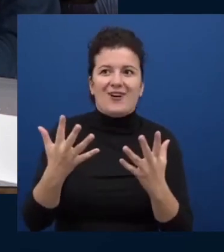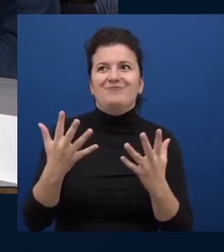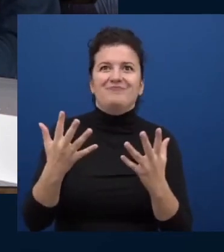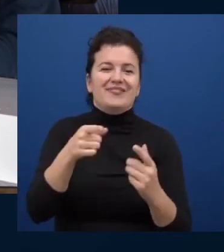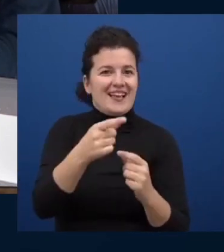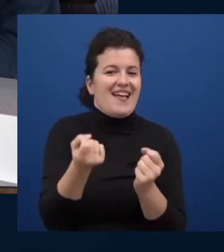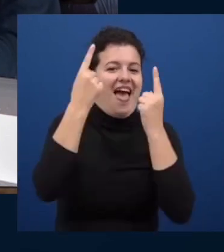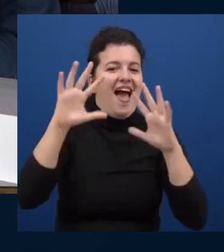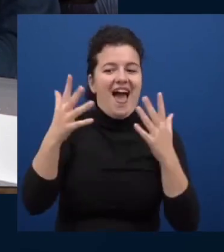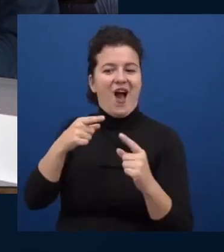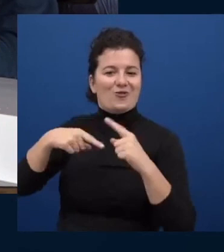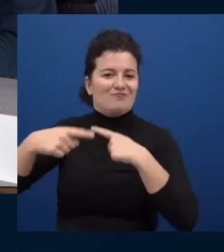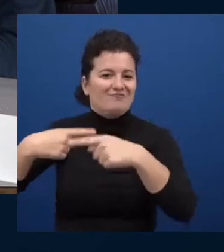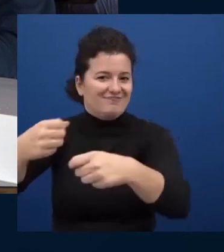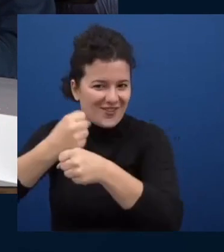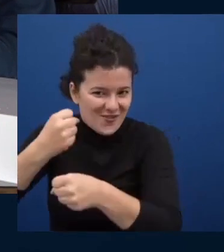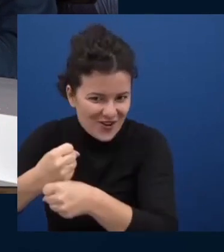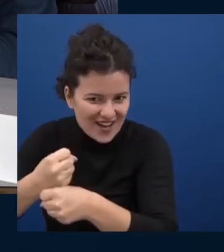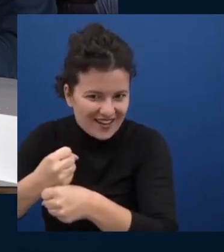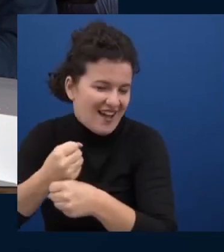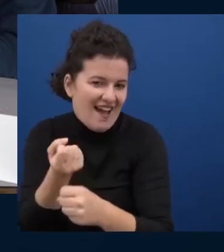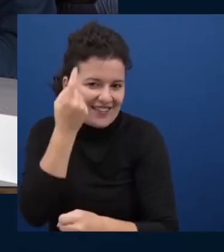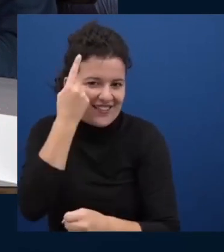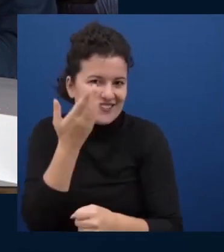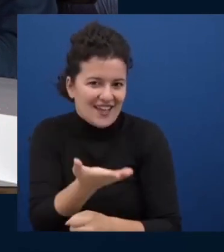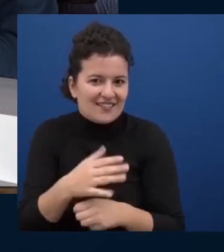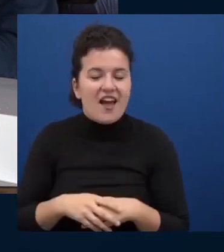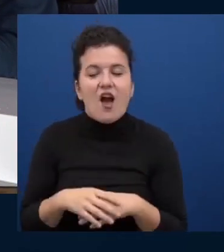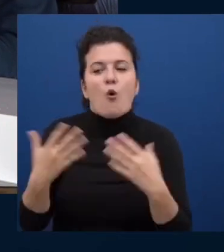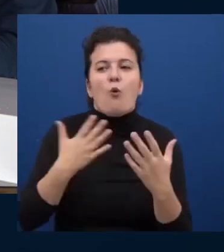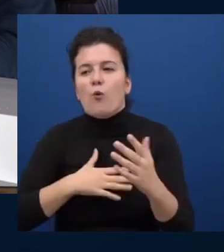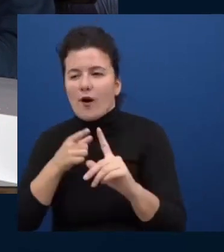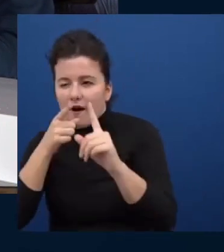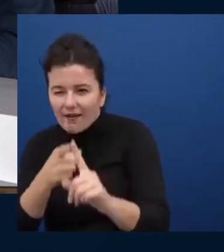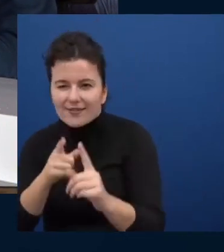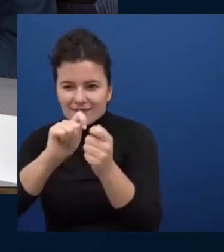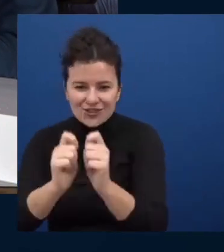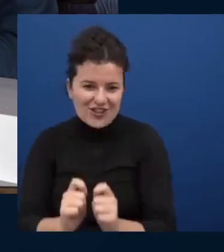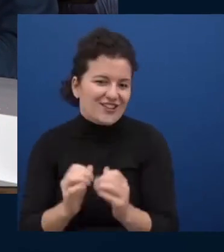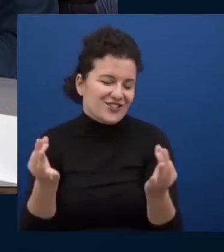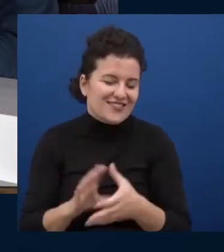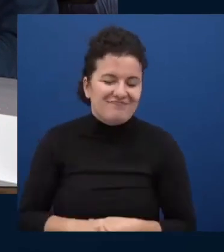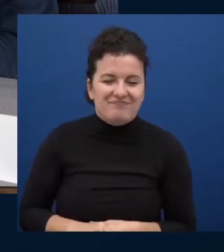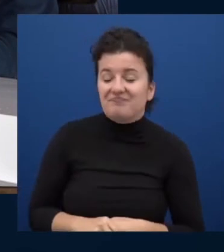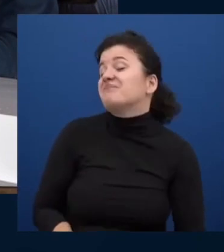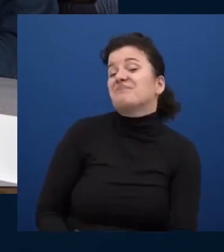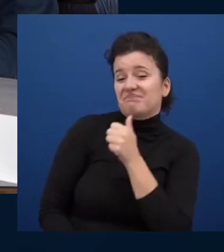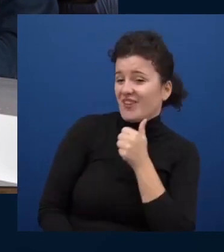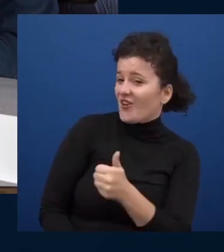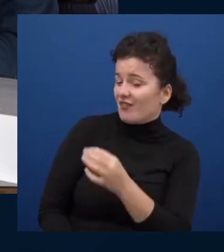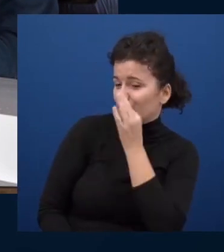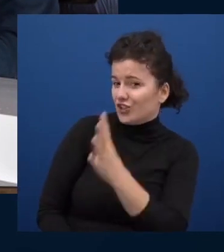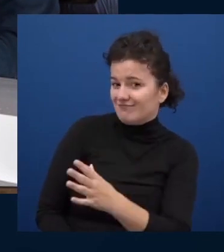probably areas that we haven't thought about, and we want your input on it. All right, that's fantastic. And I guess because you're